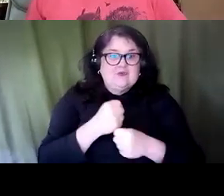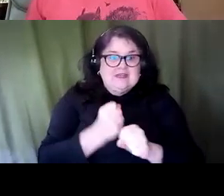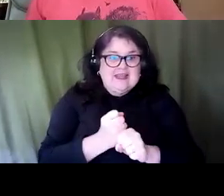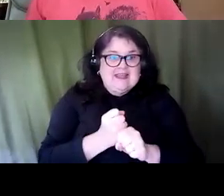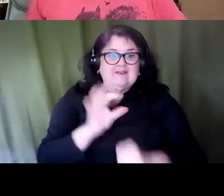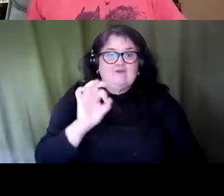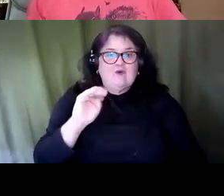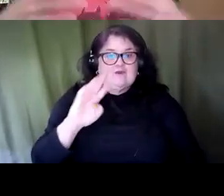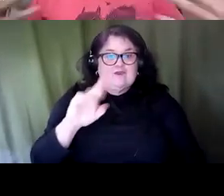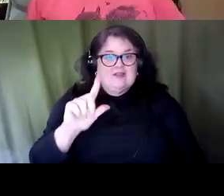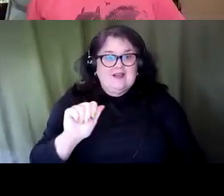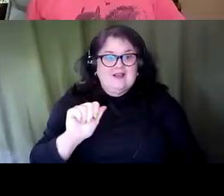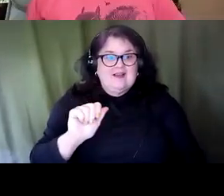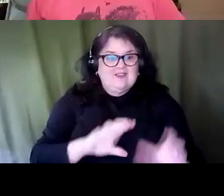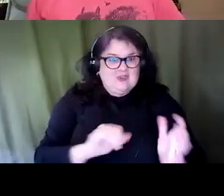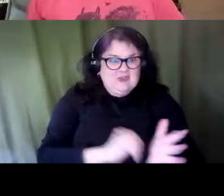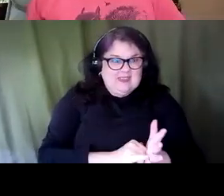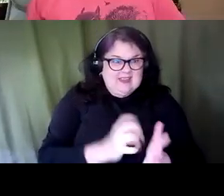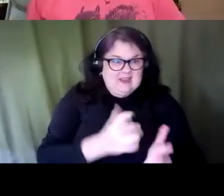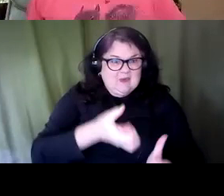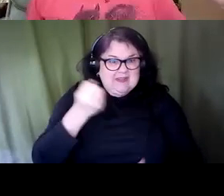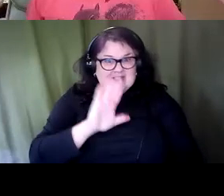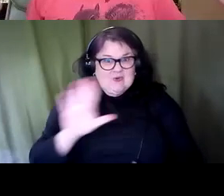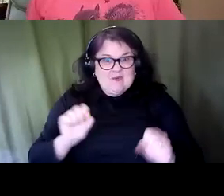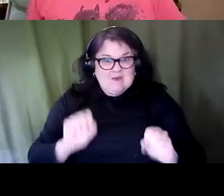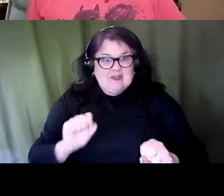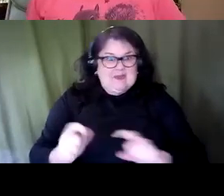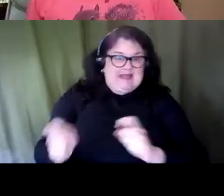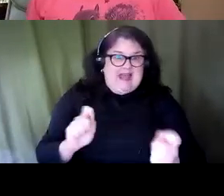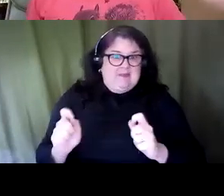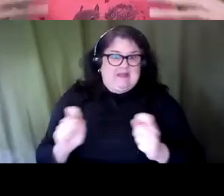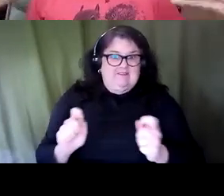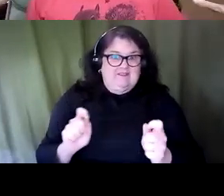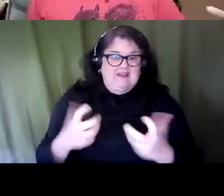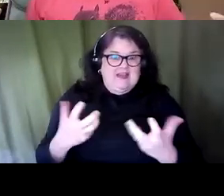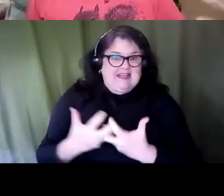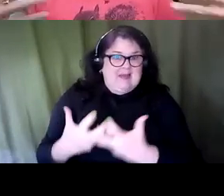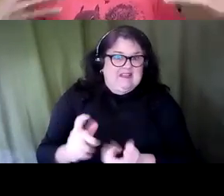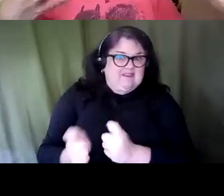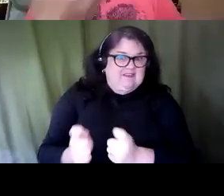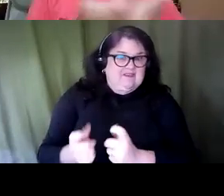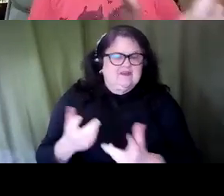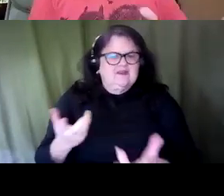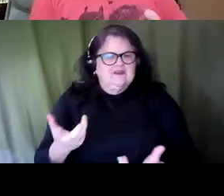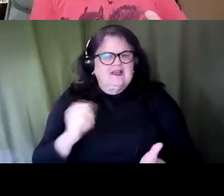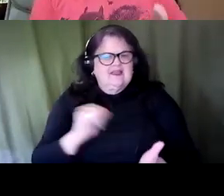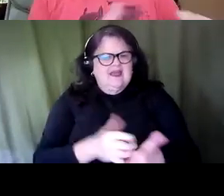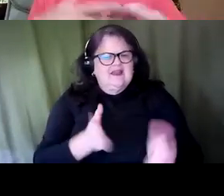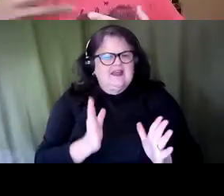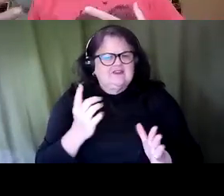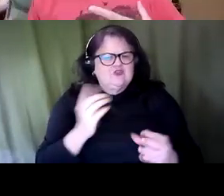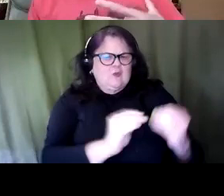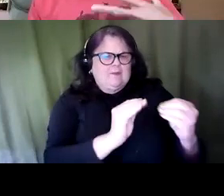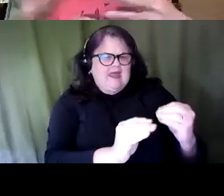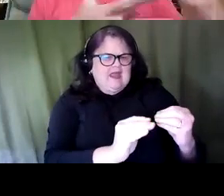do that, it takes away your ability to be adaptive. Being adaptive is part of what allows you to repair if there's somebody in need or someone